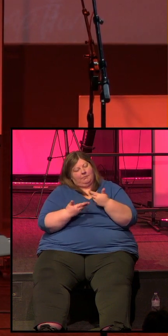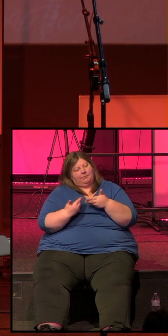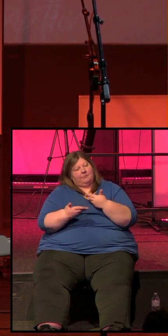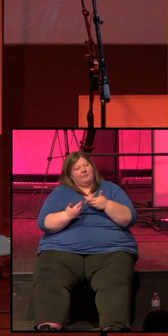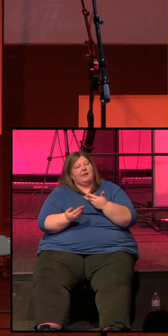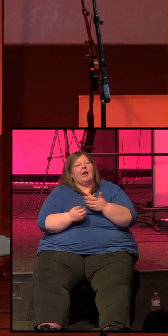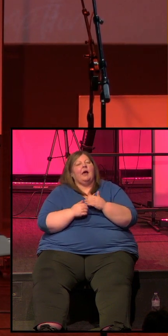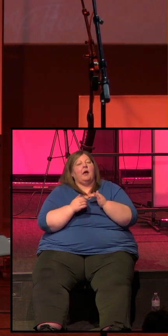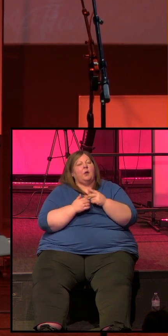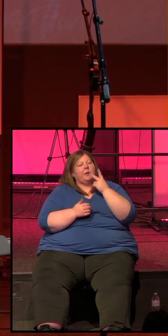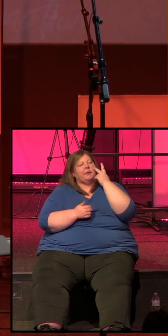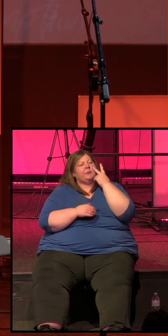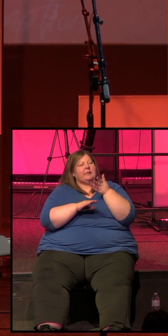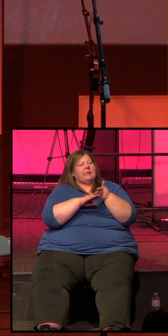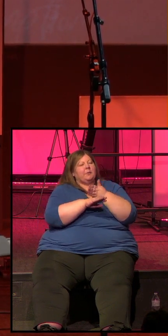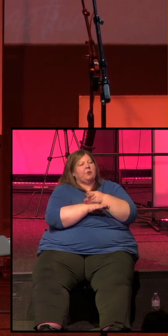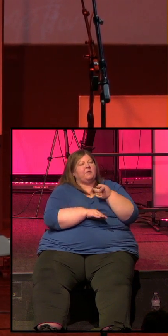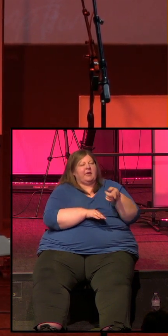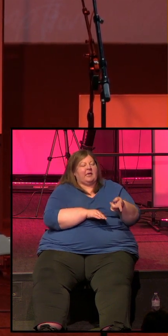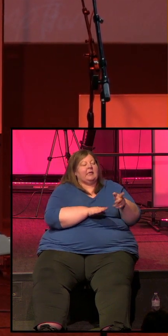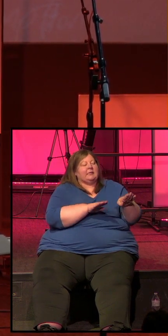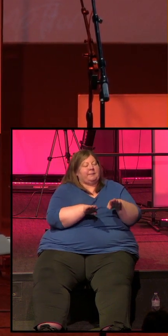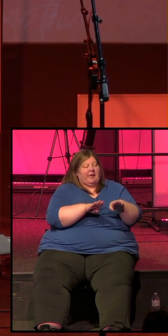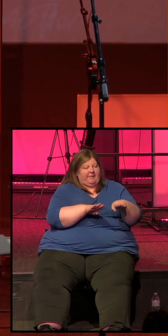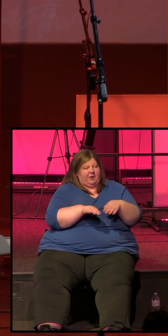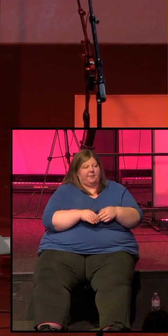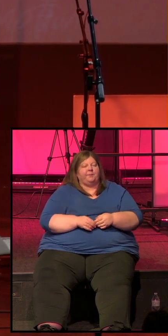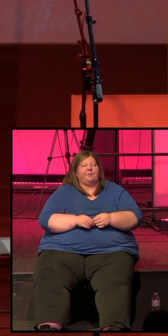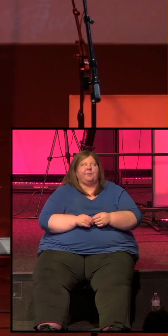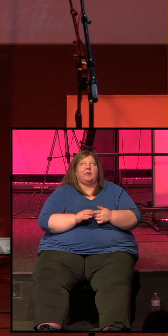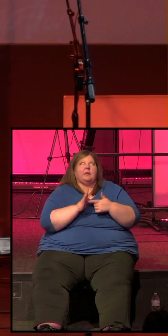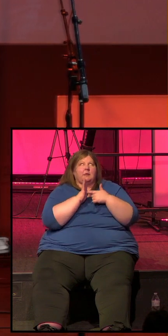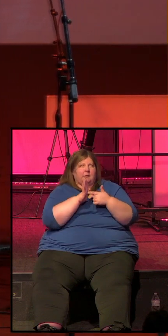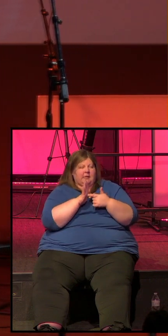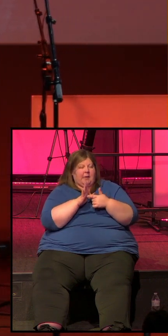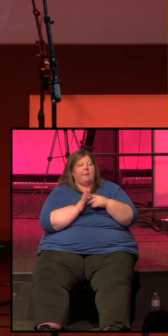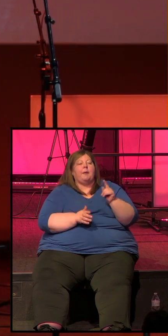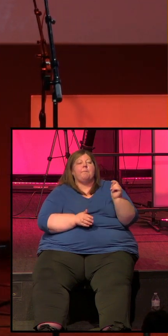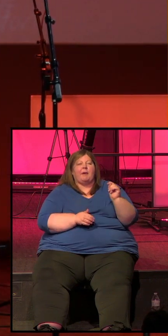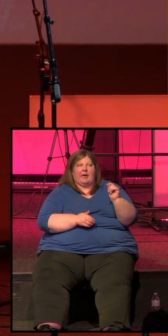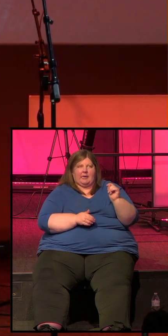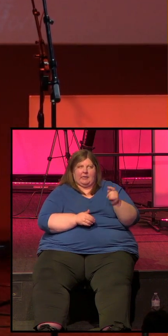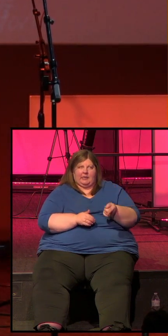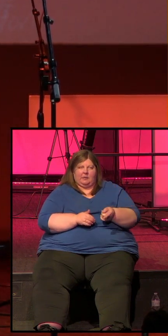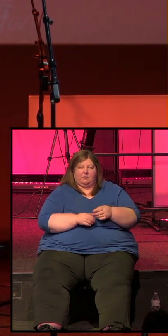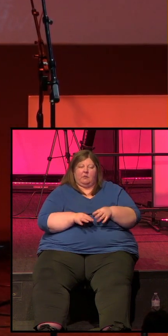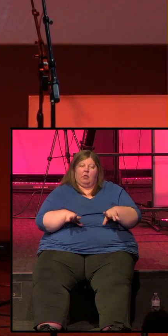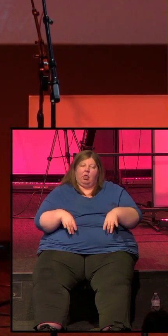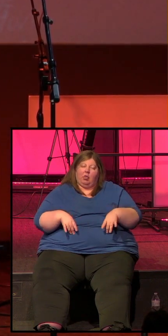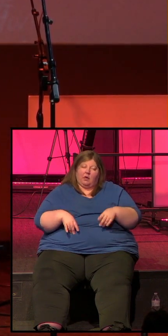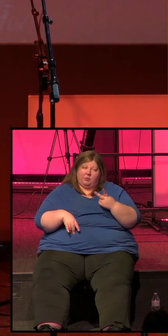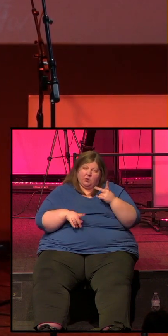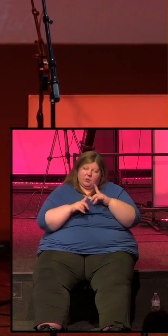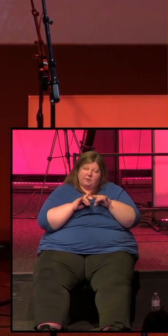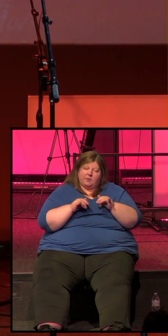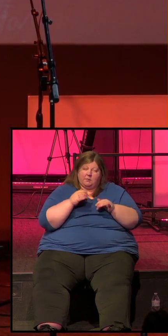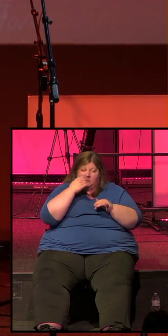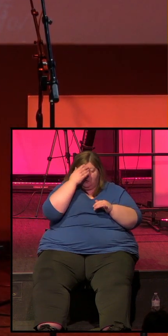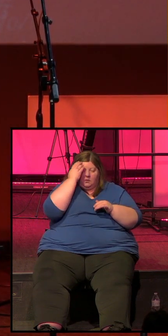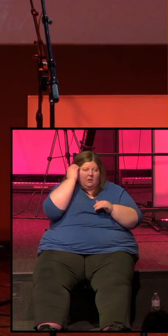do or to see improve in Judah's behavior. So here's a couple examples. One, potty training. We don't like doing diapers for two kids. We like doing